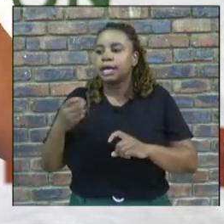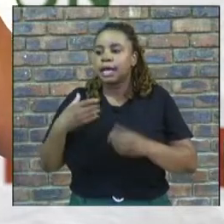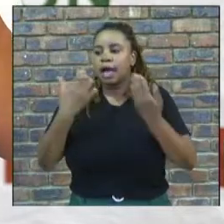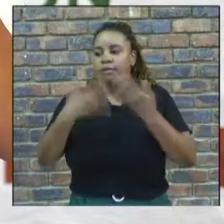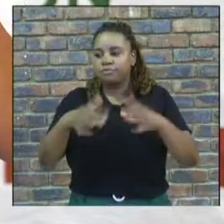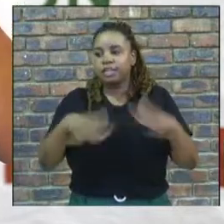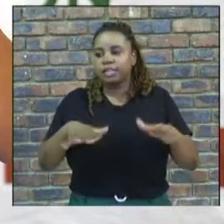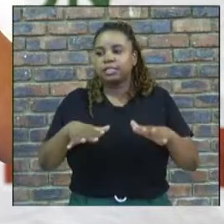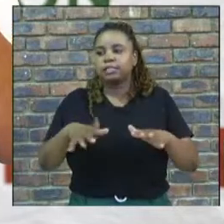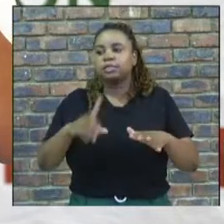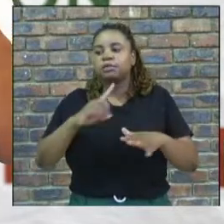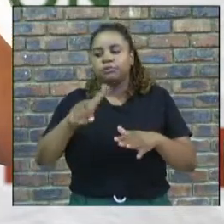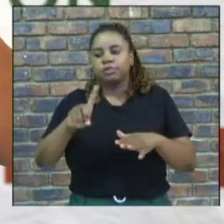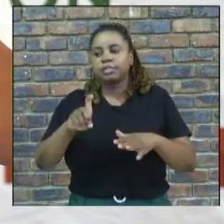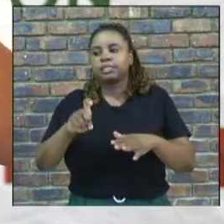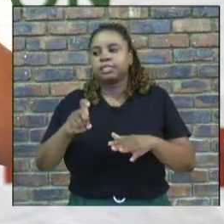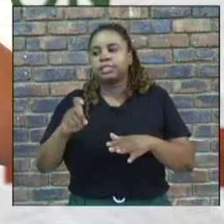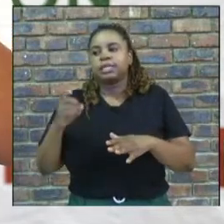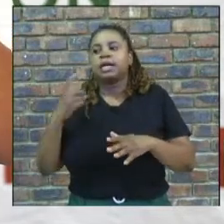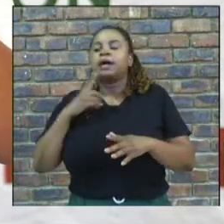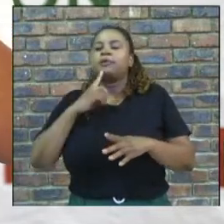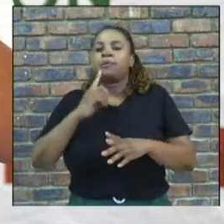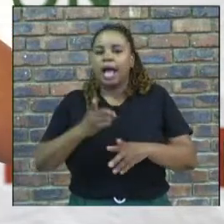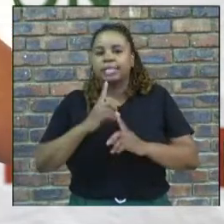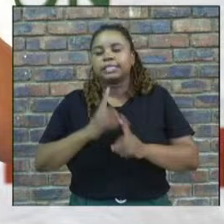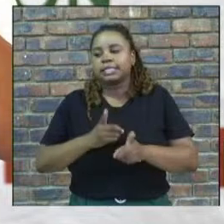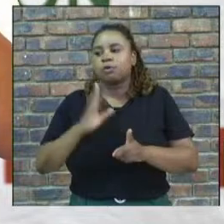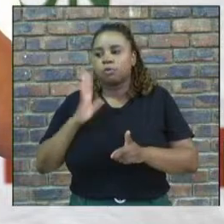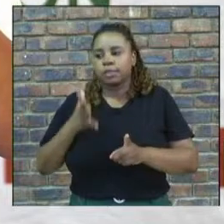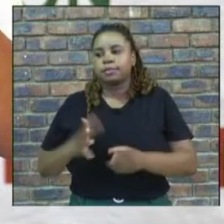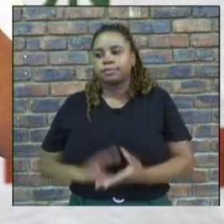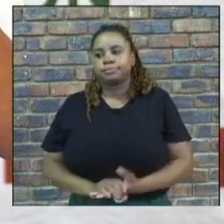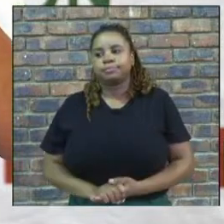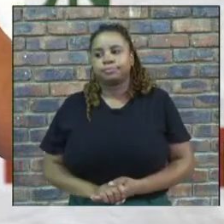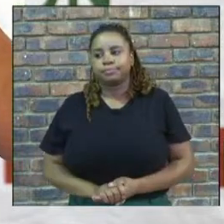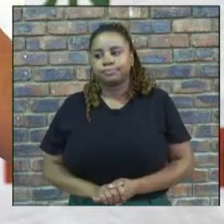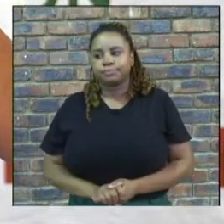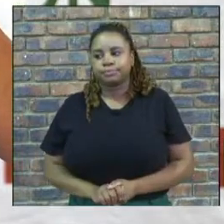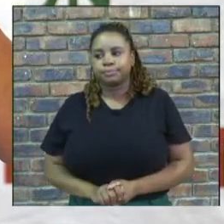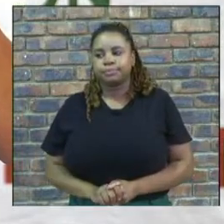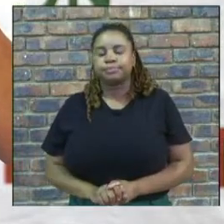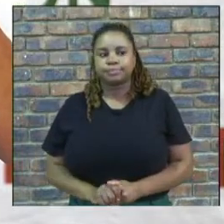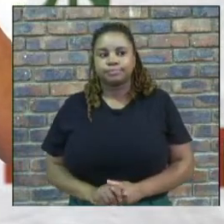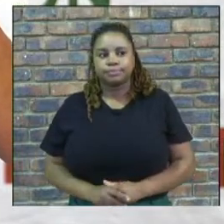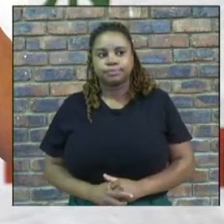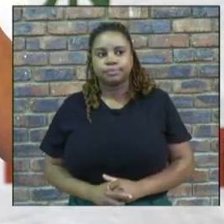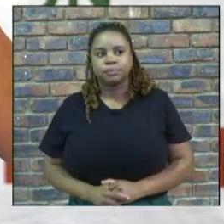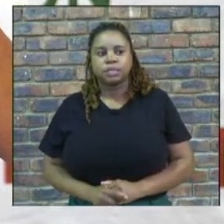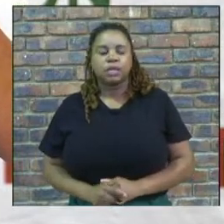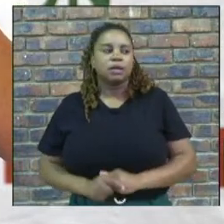reng. So I'm opening up hands on this side. A re qoqe ditori akere.